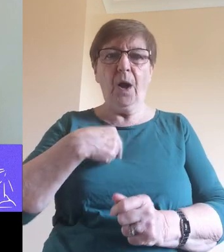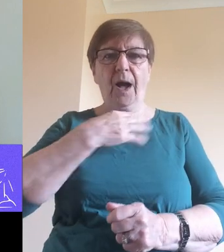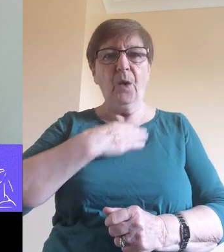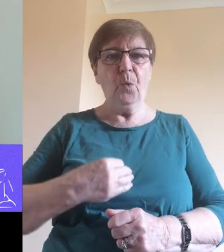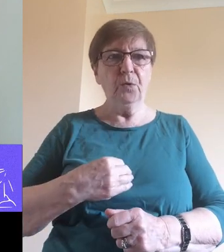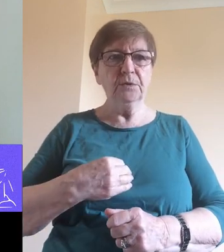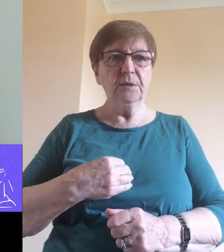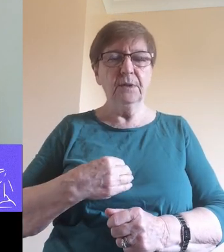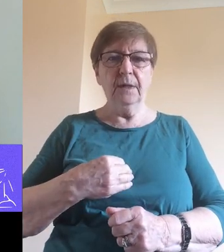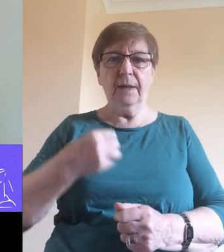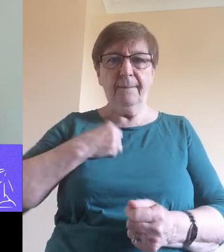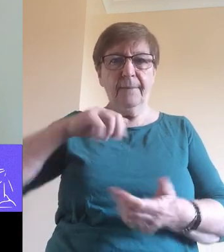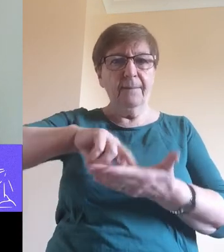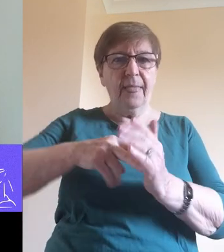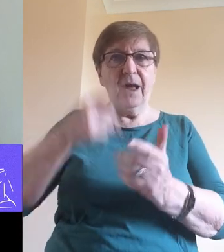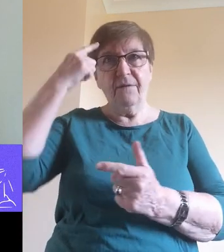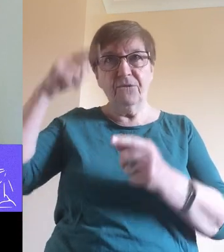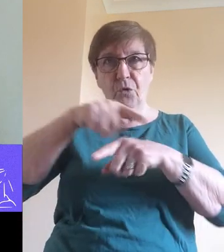the purpose for which I sent it.